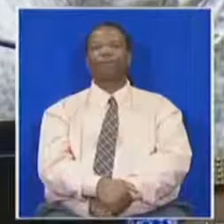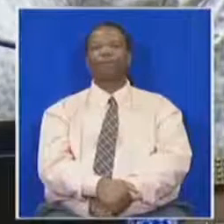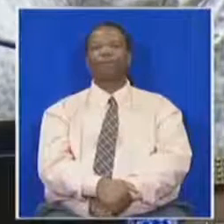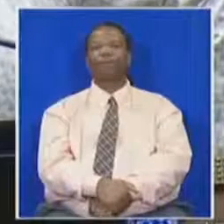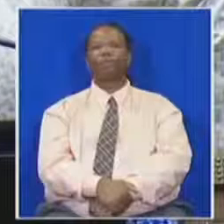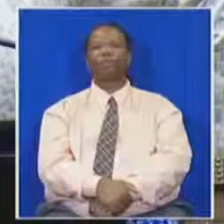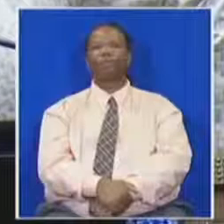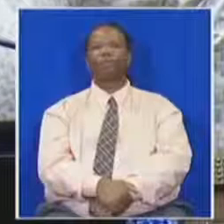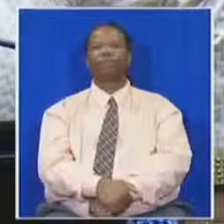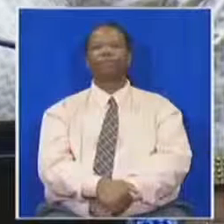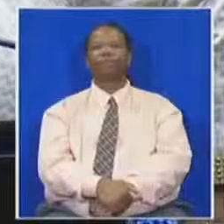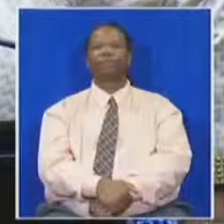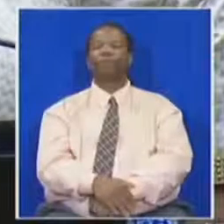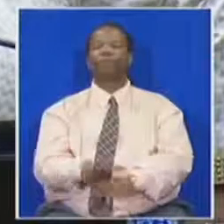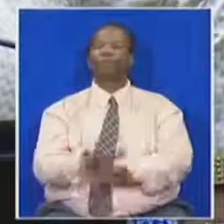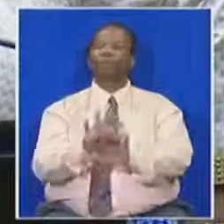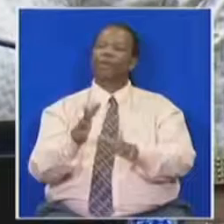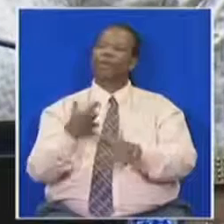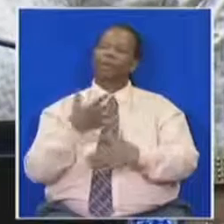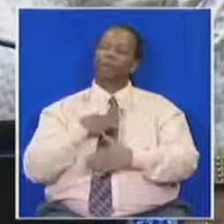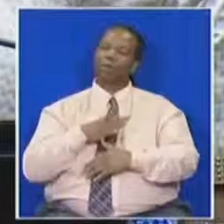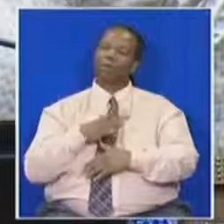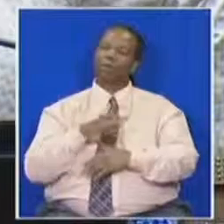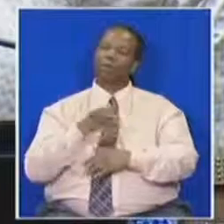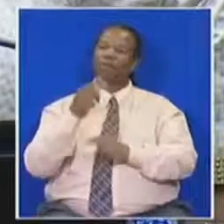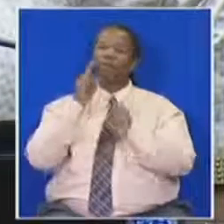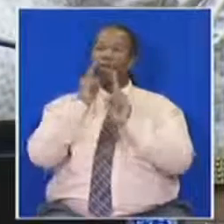We would like to apologize to our guests